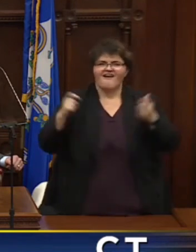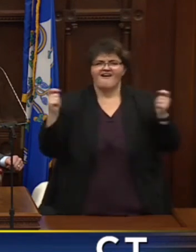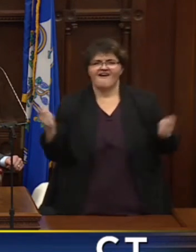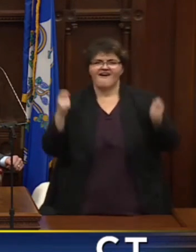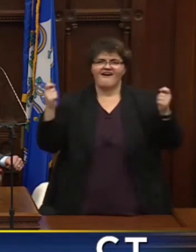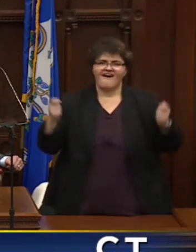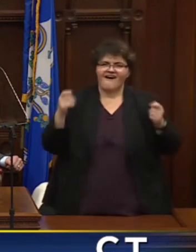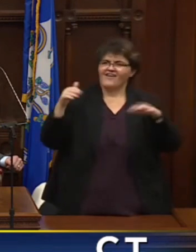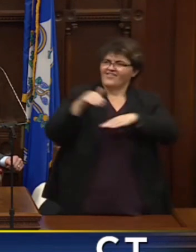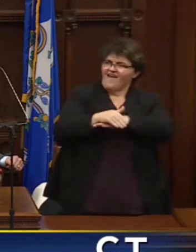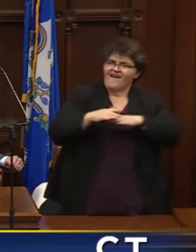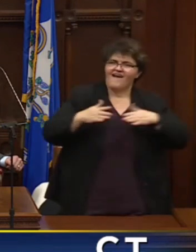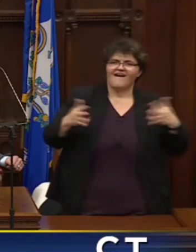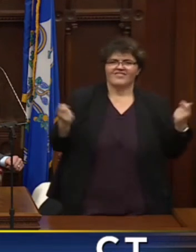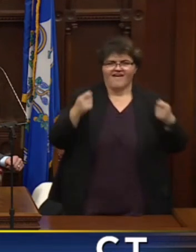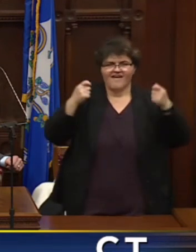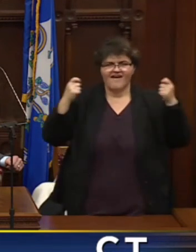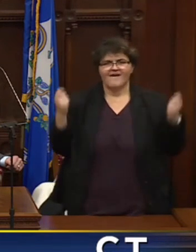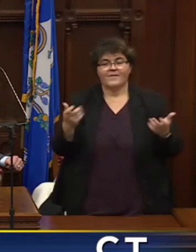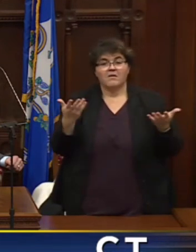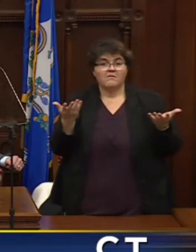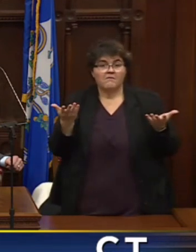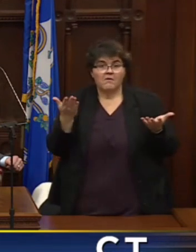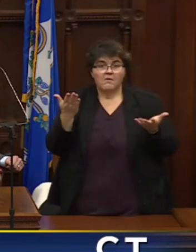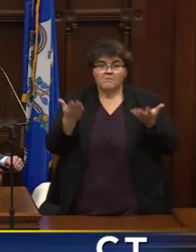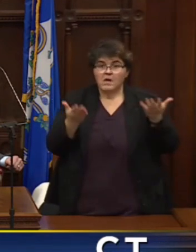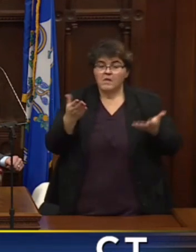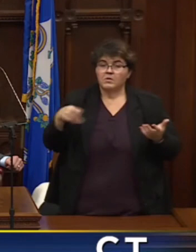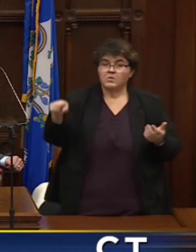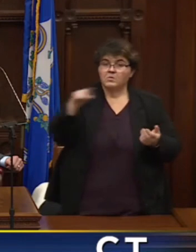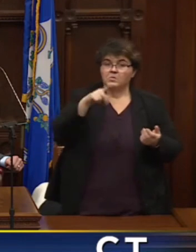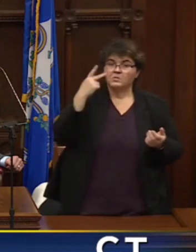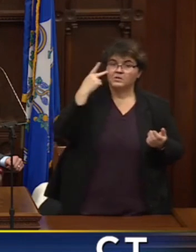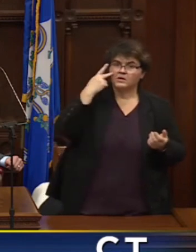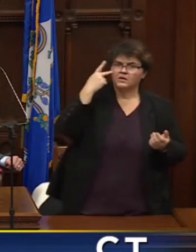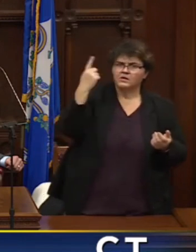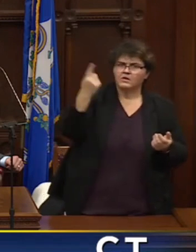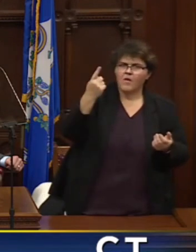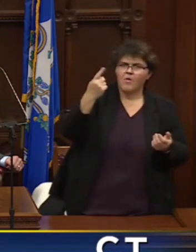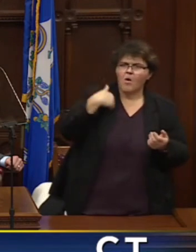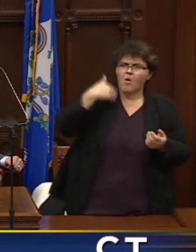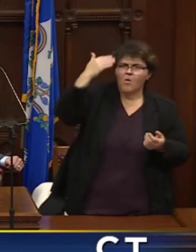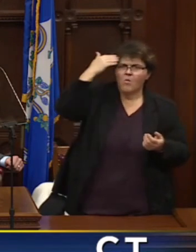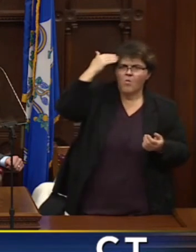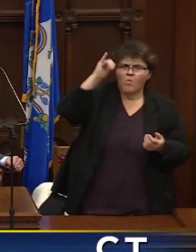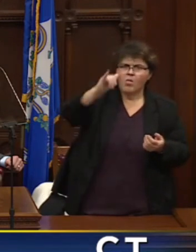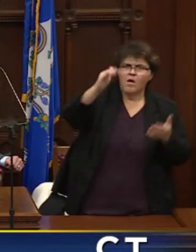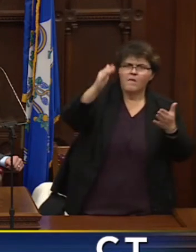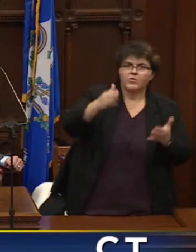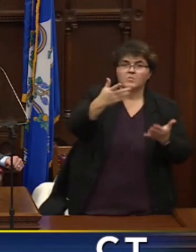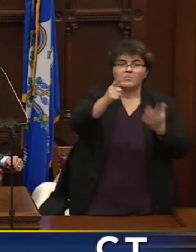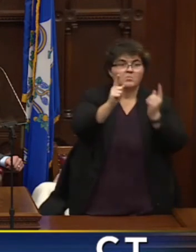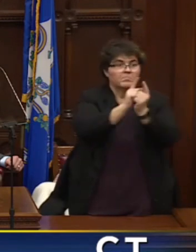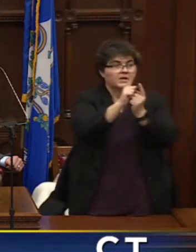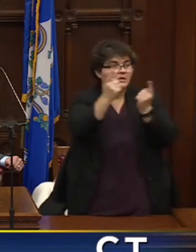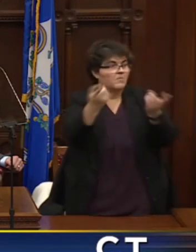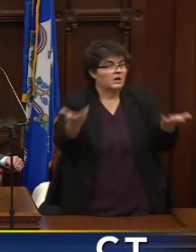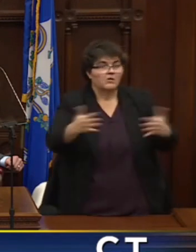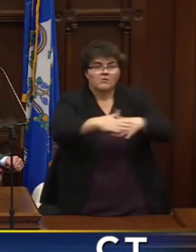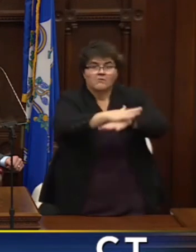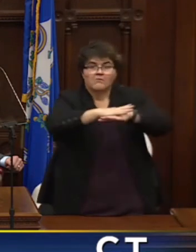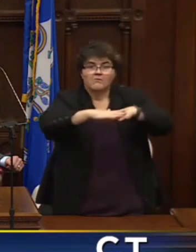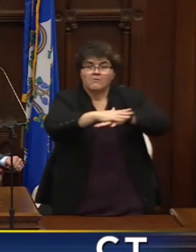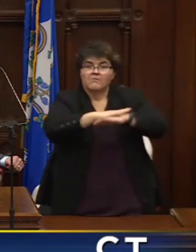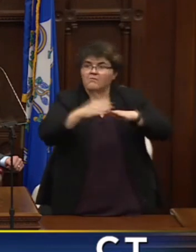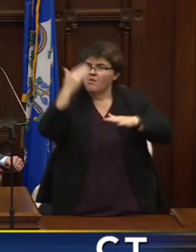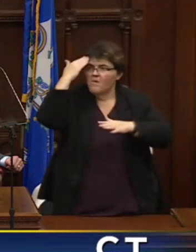Maybe with somebody you don't know, but you maybe see around the building every once in a while you want to get to know. And I did this 4 years